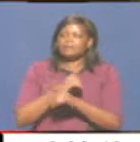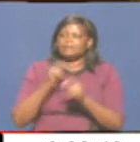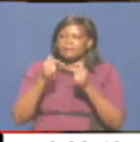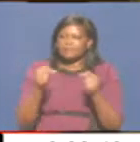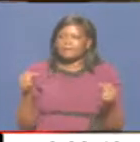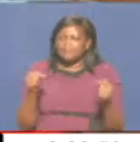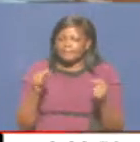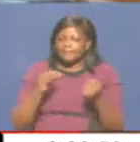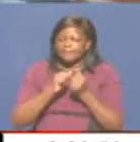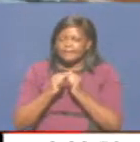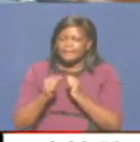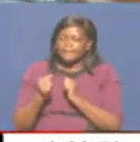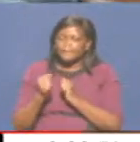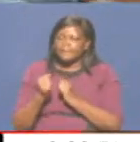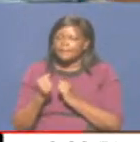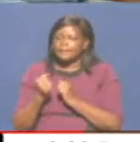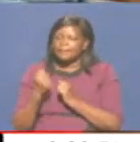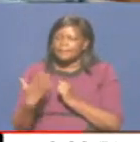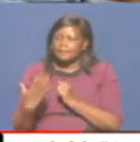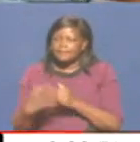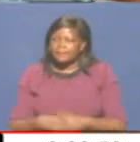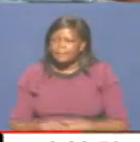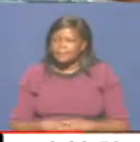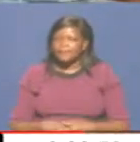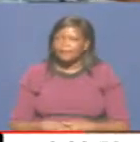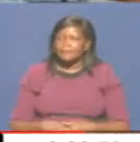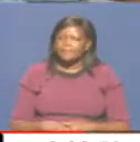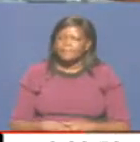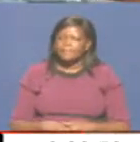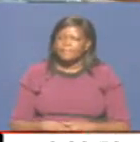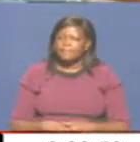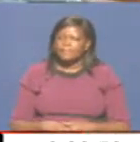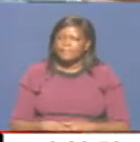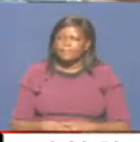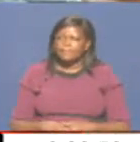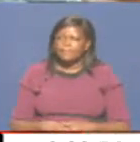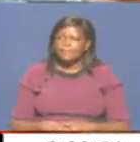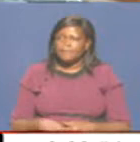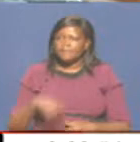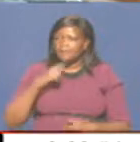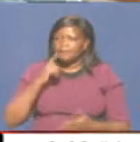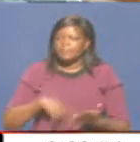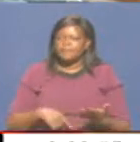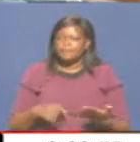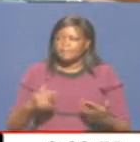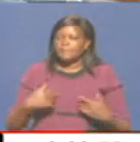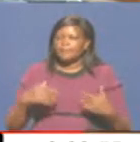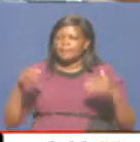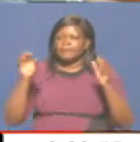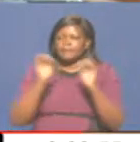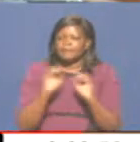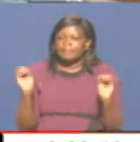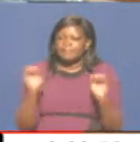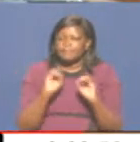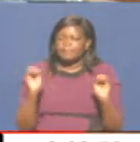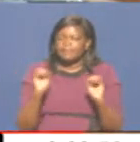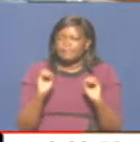amended charge sheet. Therefore, I invite your honor to find you do not have a signed charge